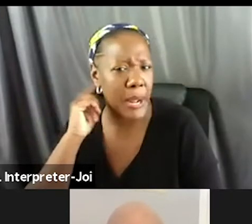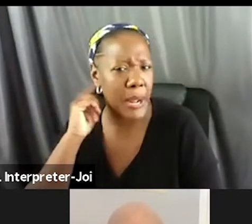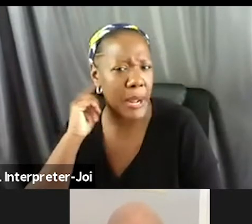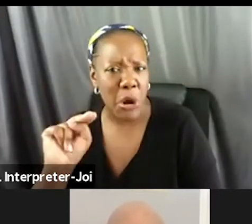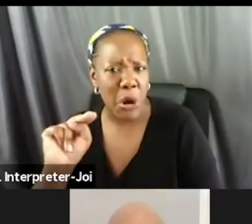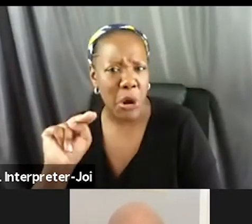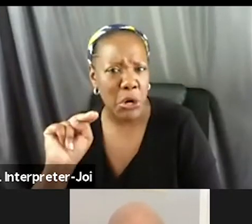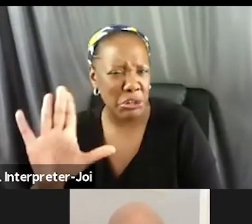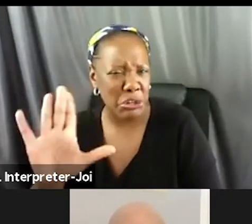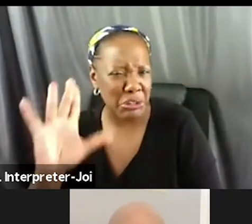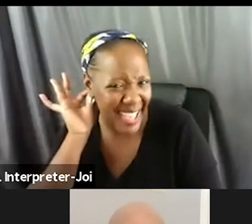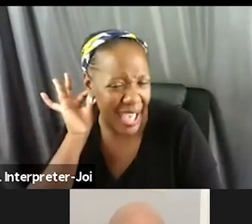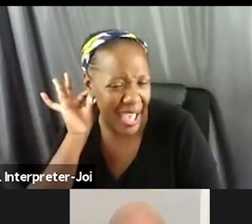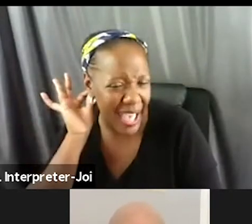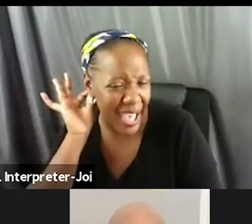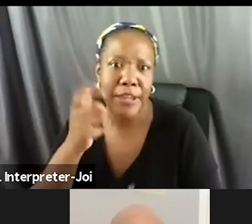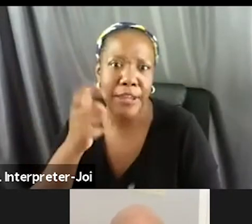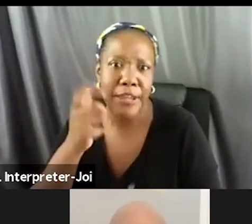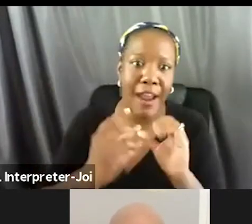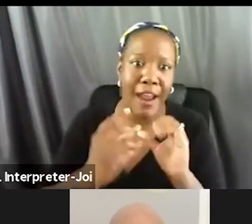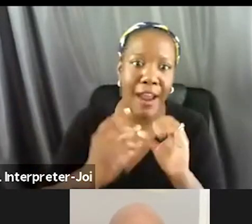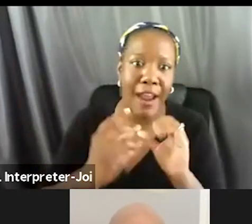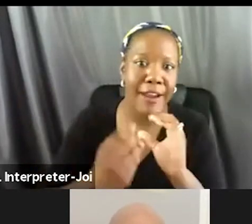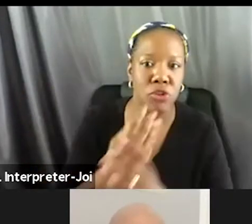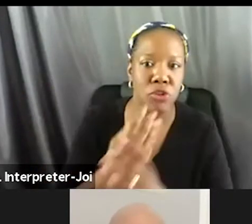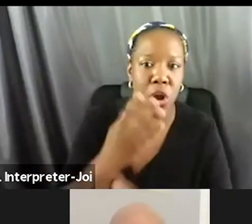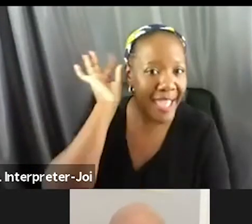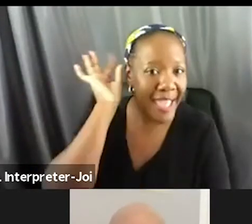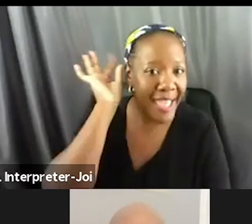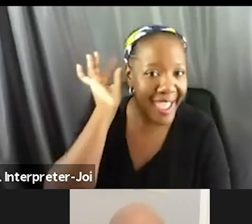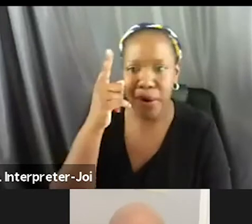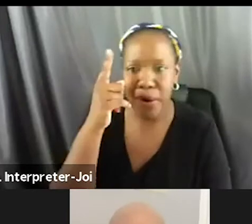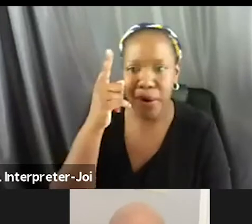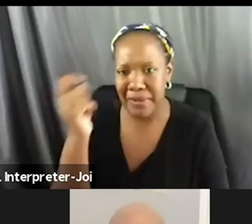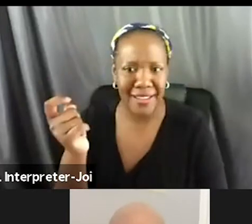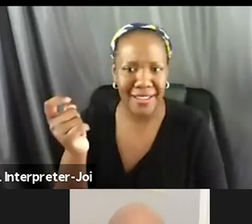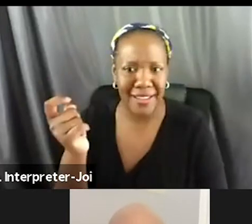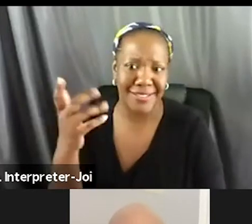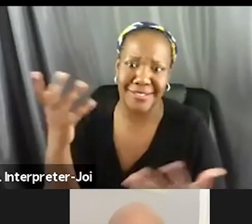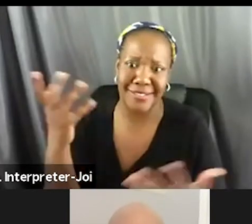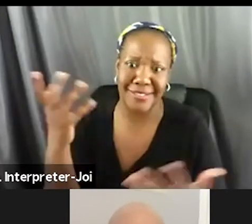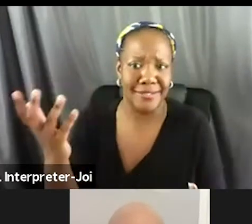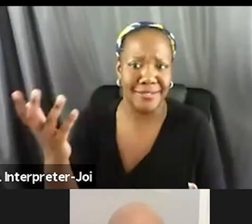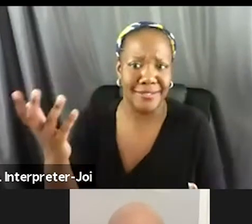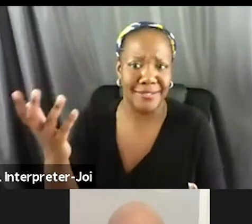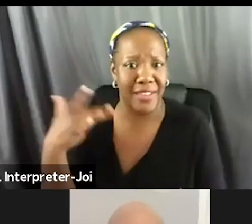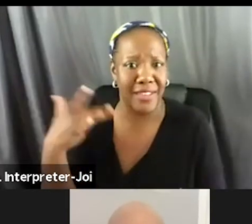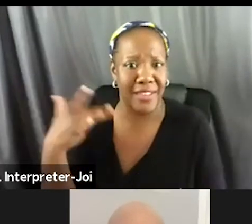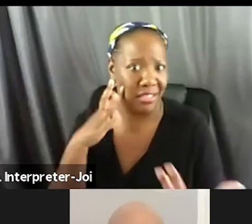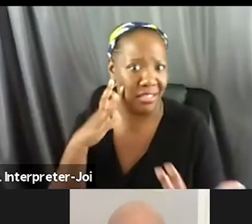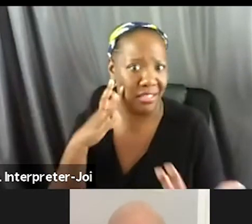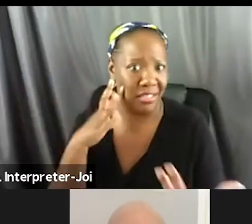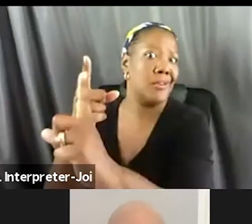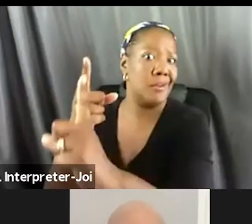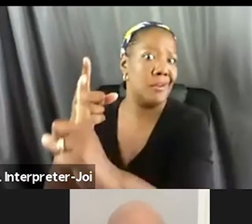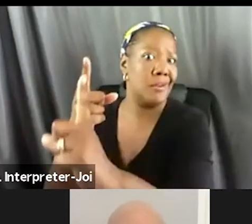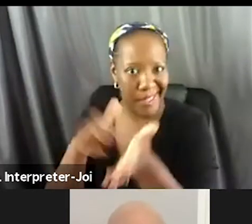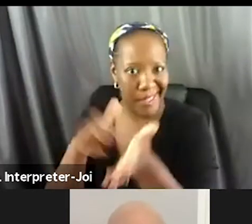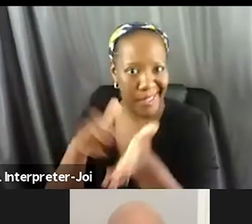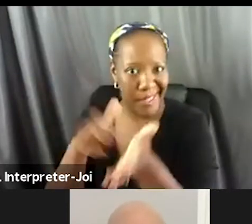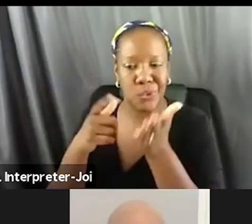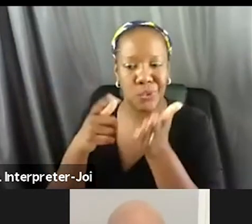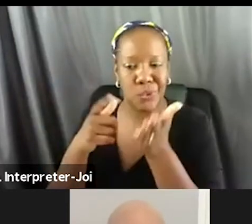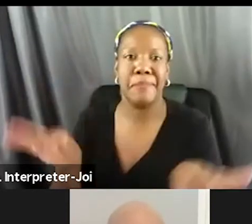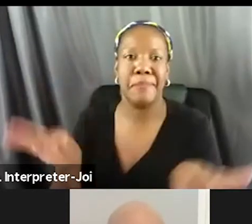this, you're trying to like regrow hair because, you know, that's what you feel like you need to do, you know, especially when it comes